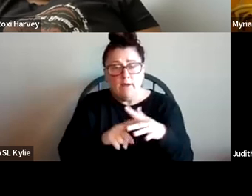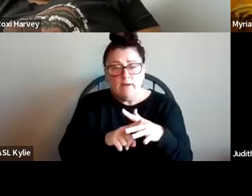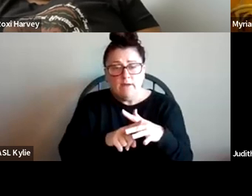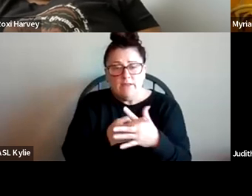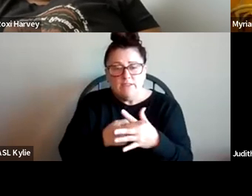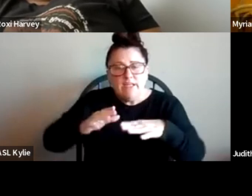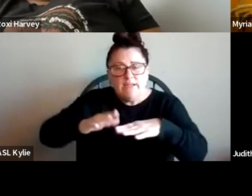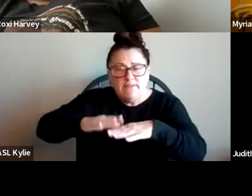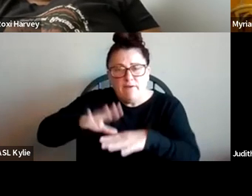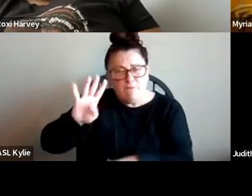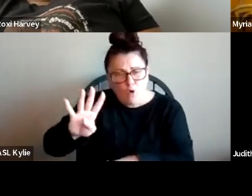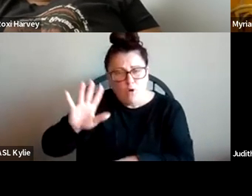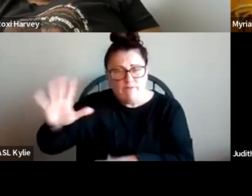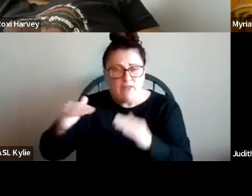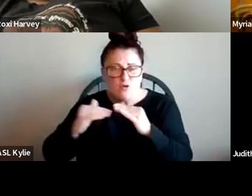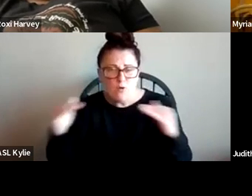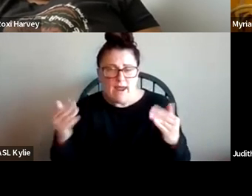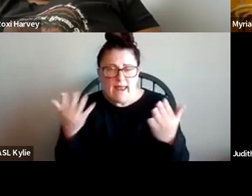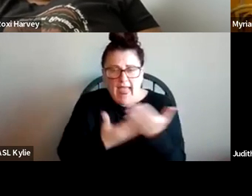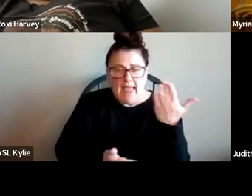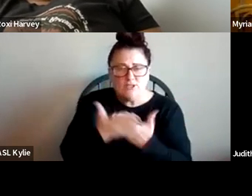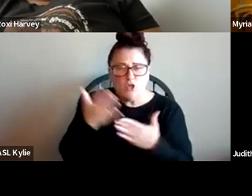least grade 4 and 5, where kids got hands-on